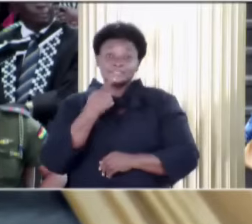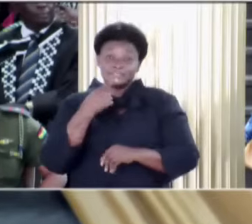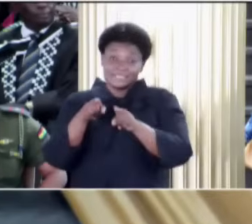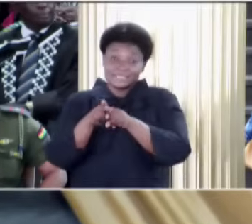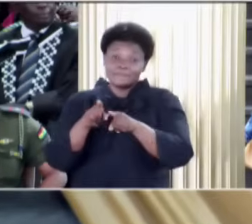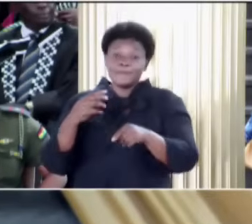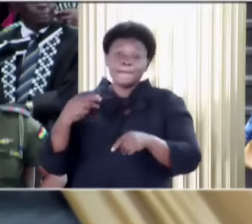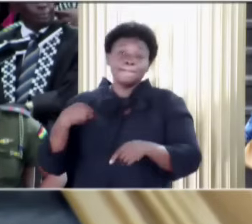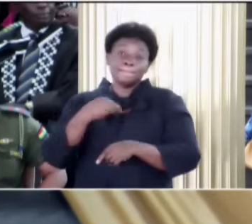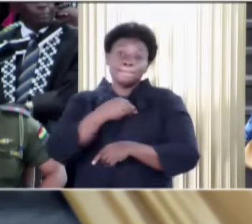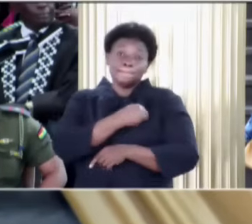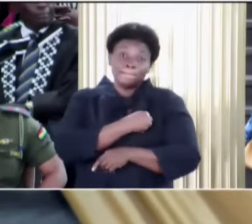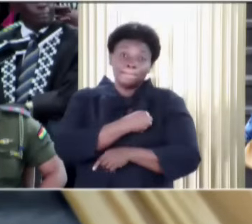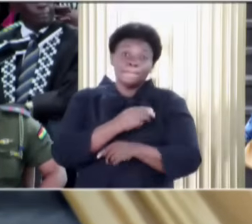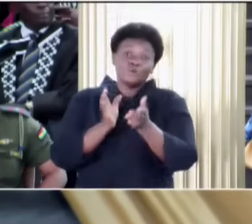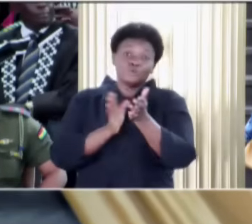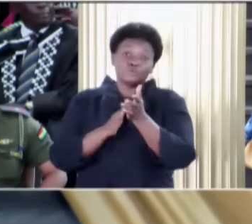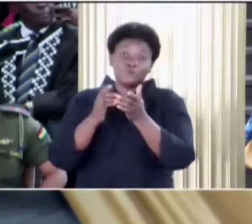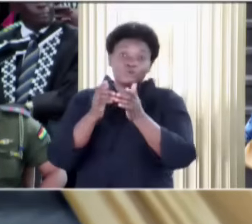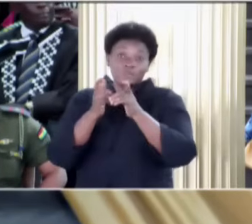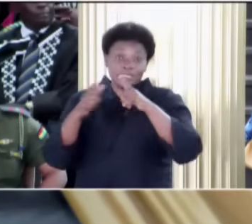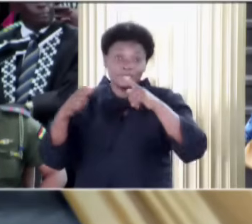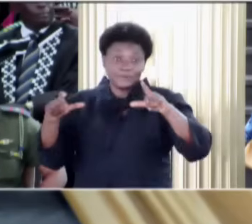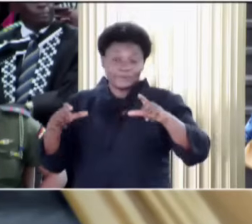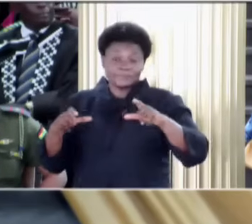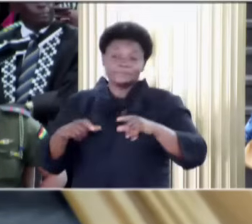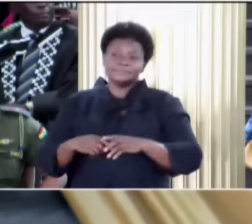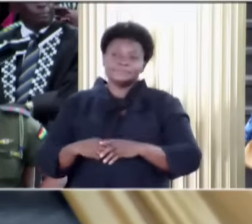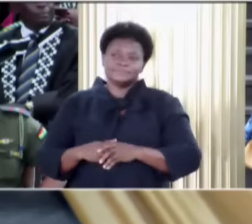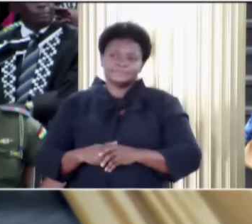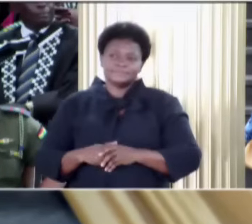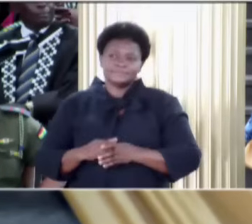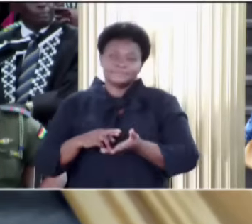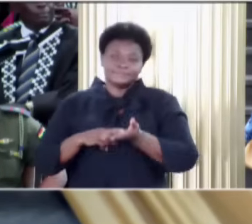the School of Languages House of Representatives.